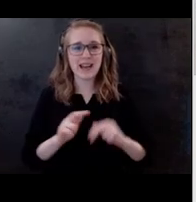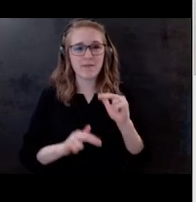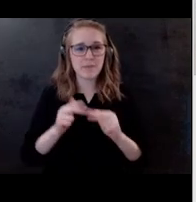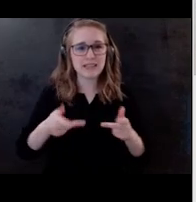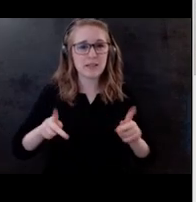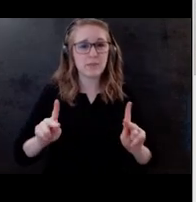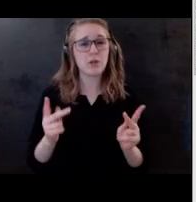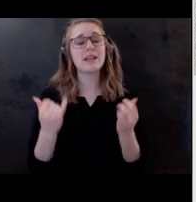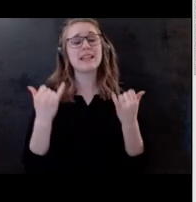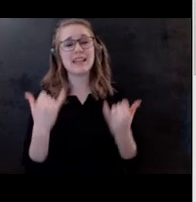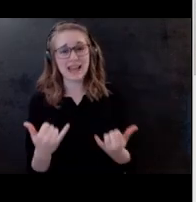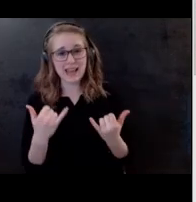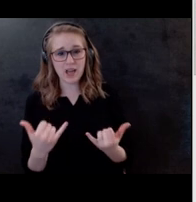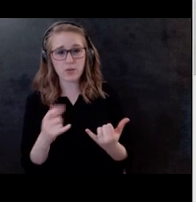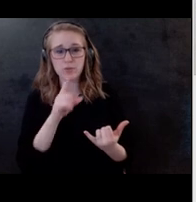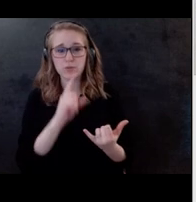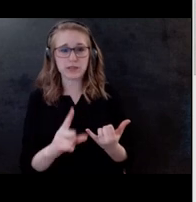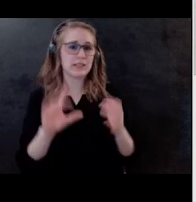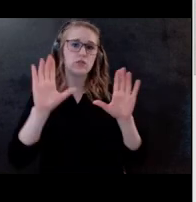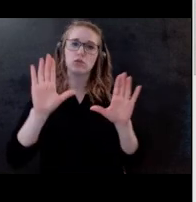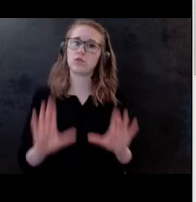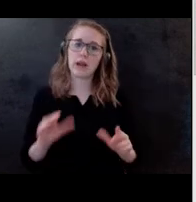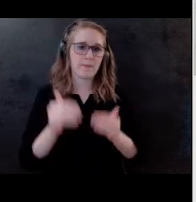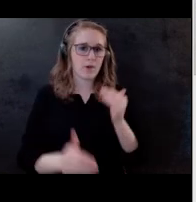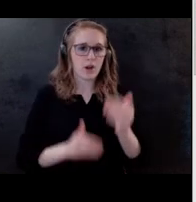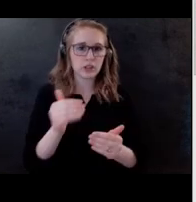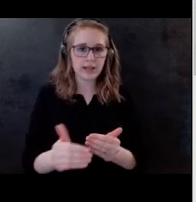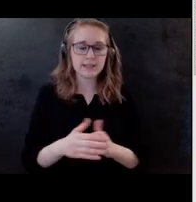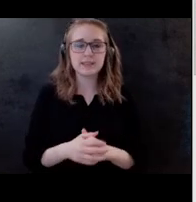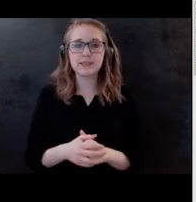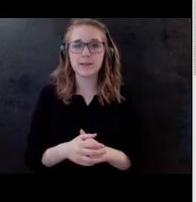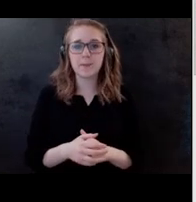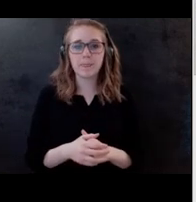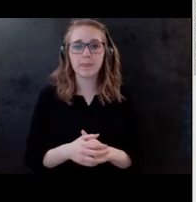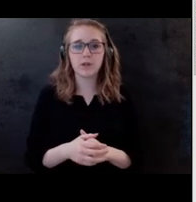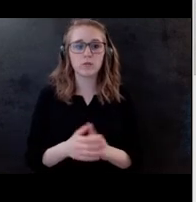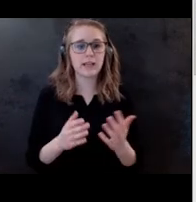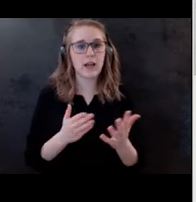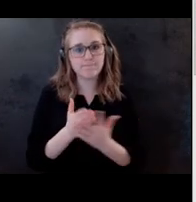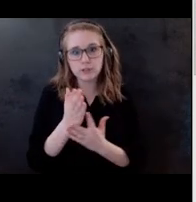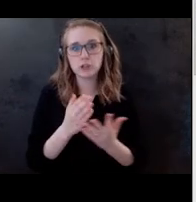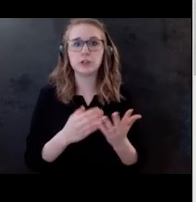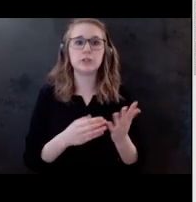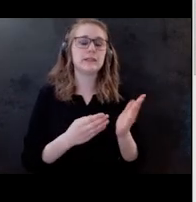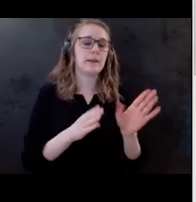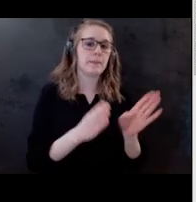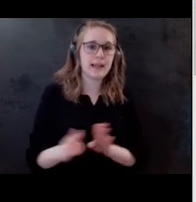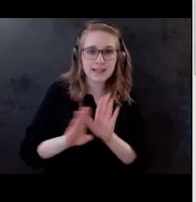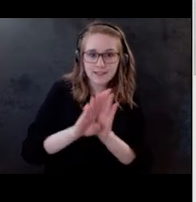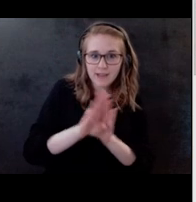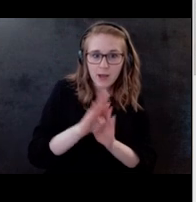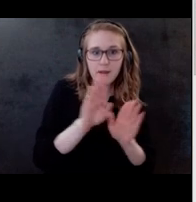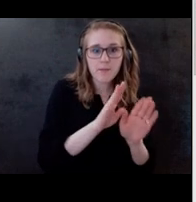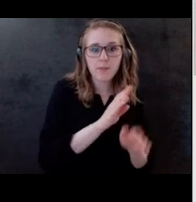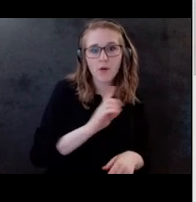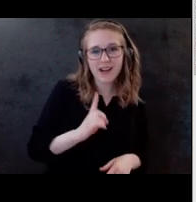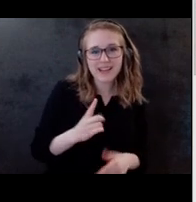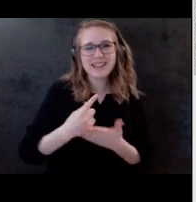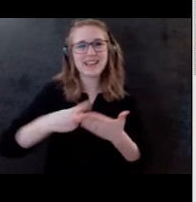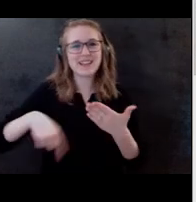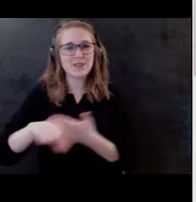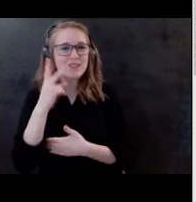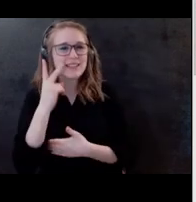this point, we've made great progress. We've gotten through Planning and Development Board, and next week we'll be seeing you again